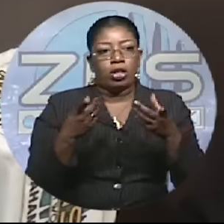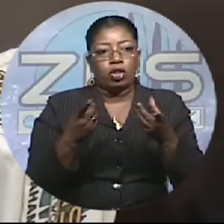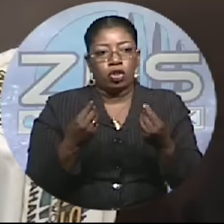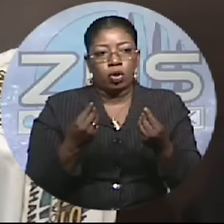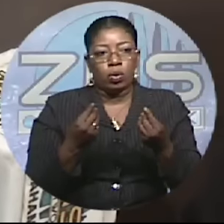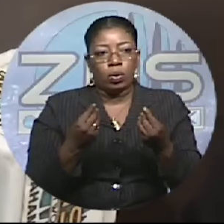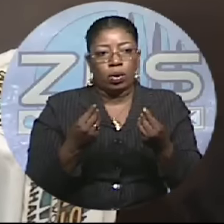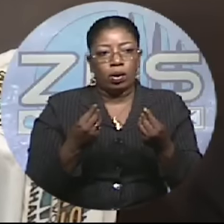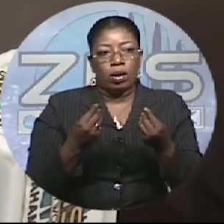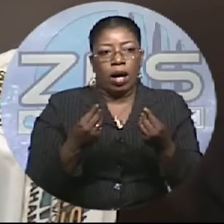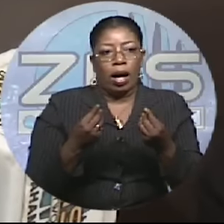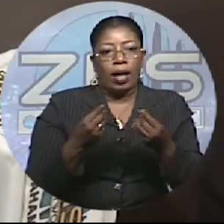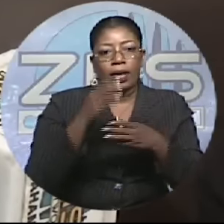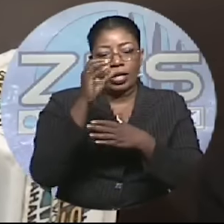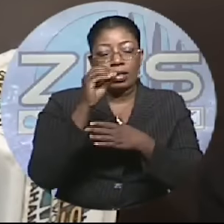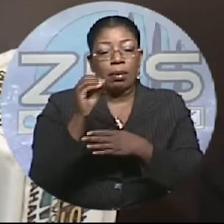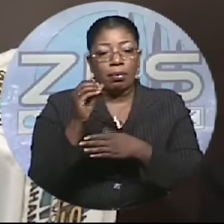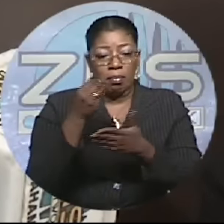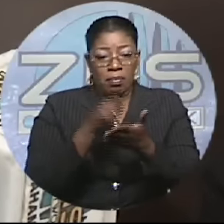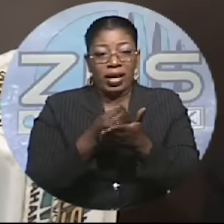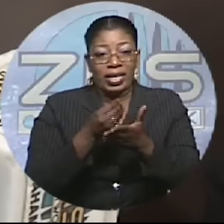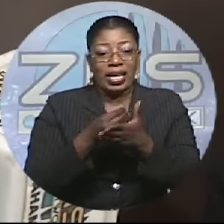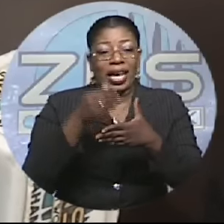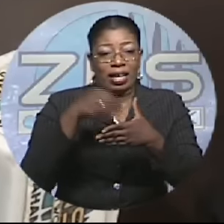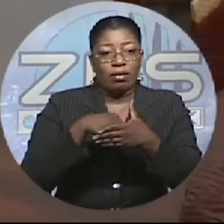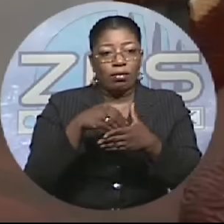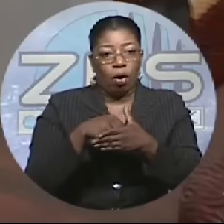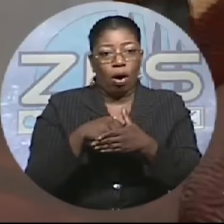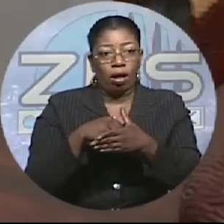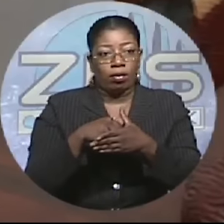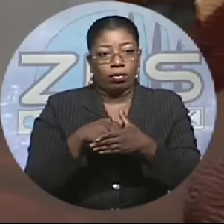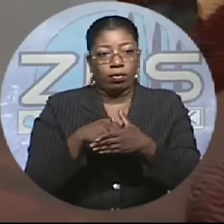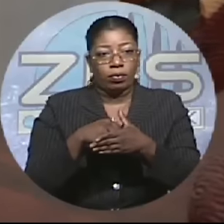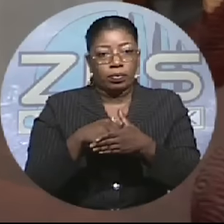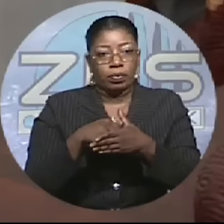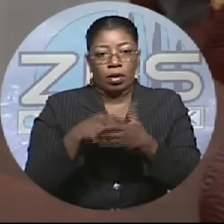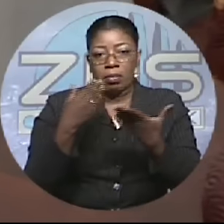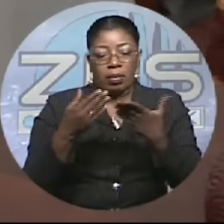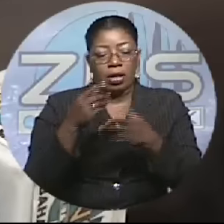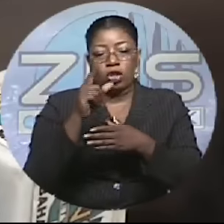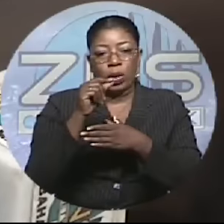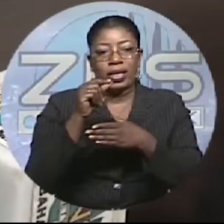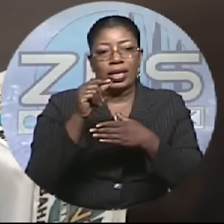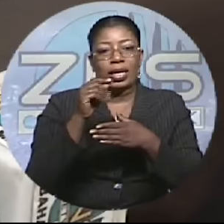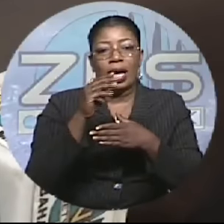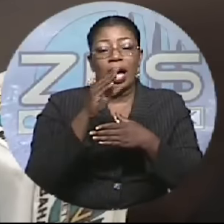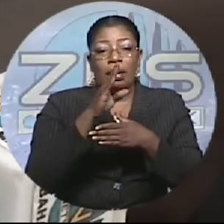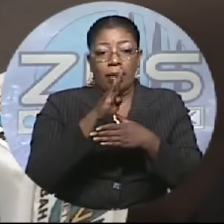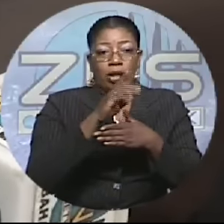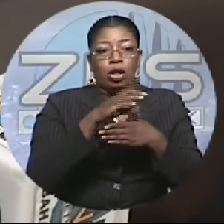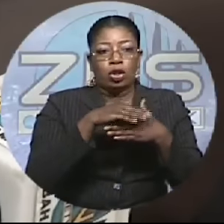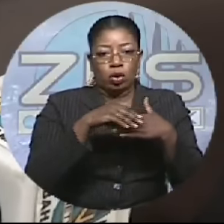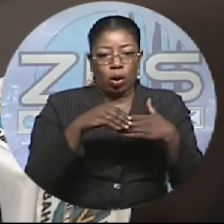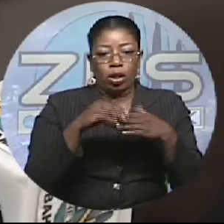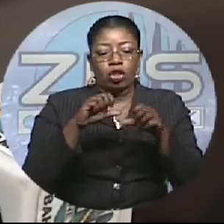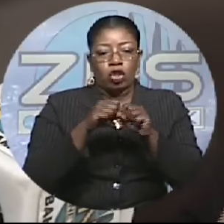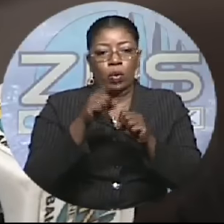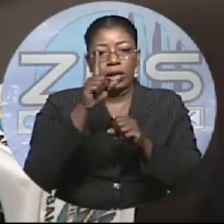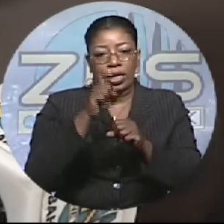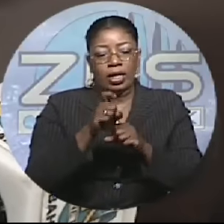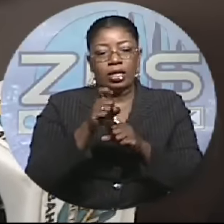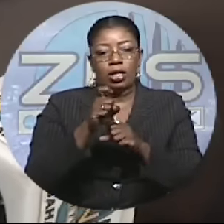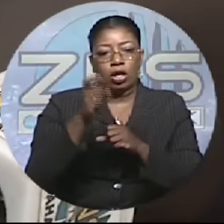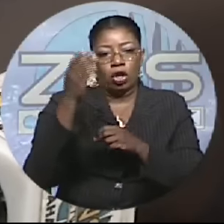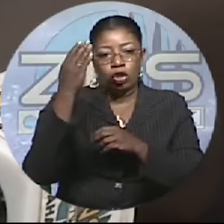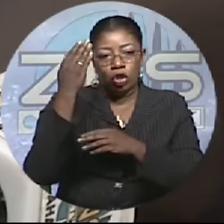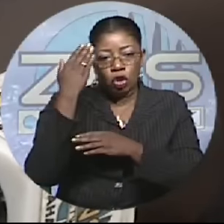there's a dollar figure, and we're being told that it's in excess of, what, 20 million or so? So we should be very interested as to what